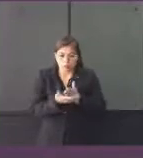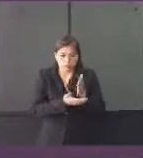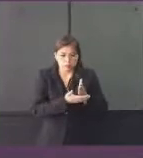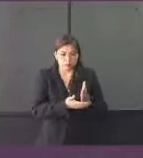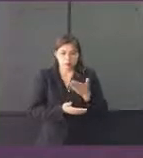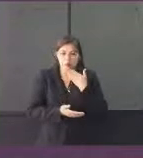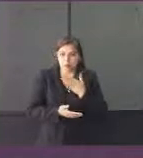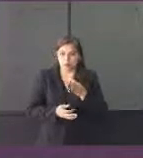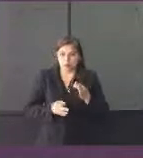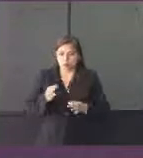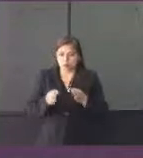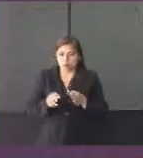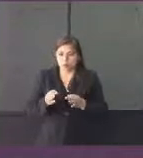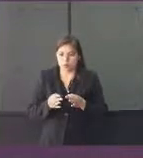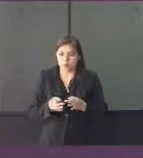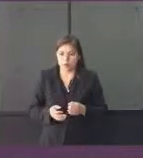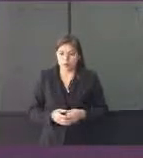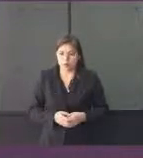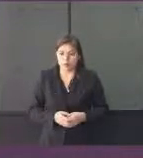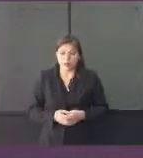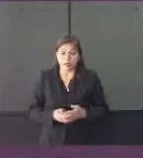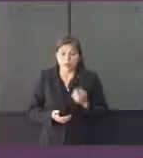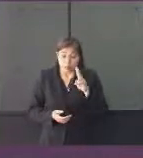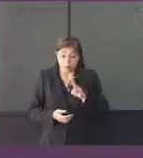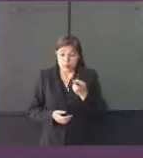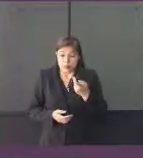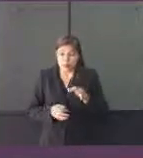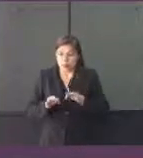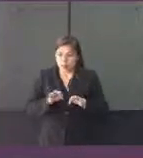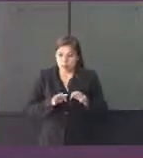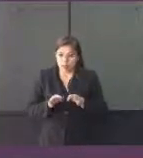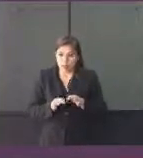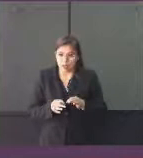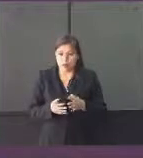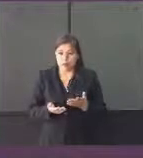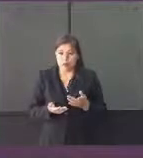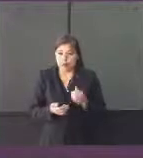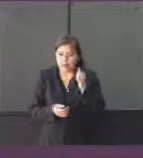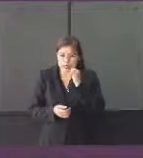the access to justice has